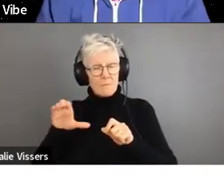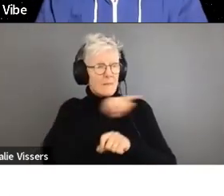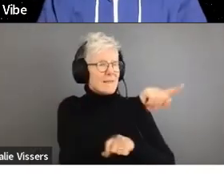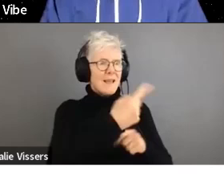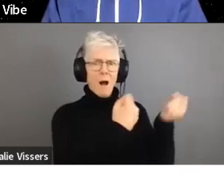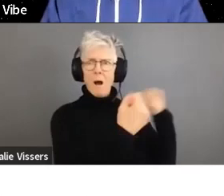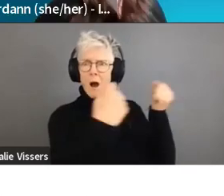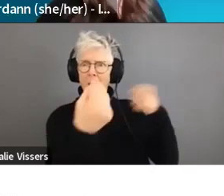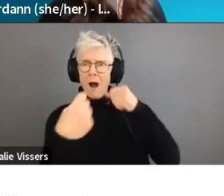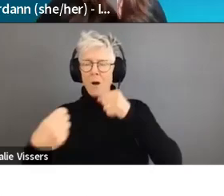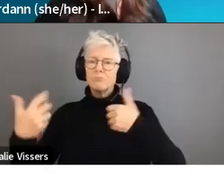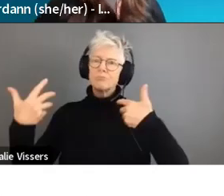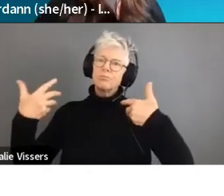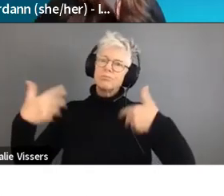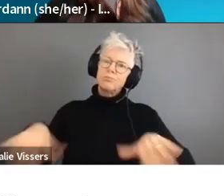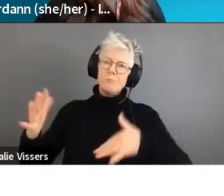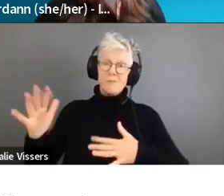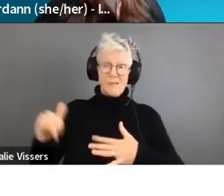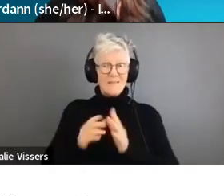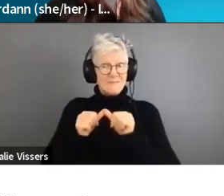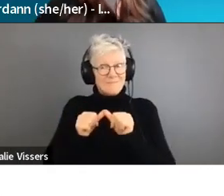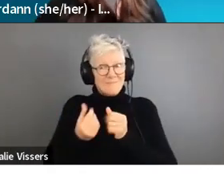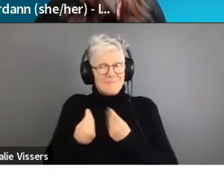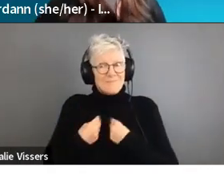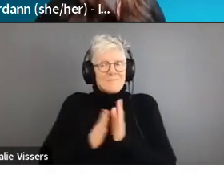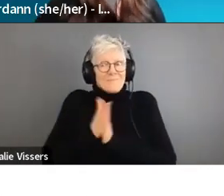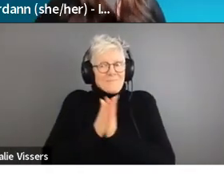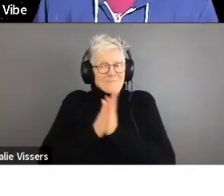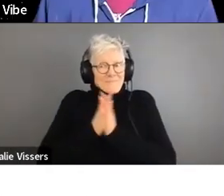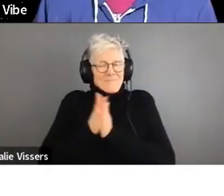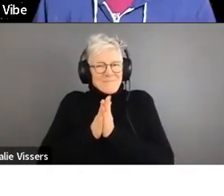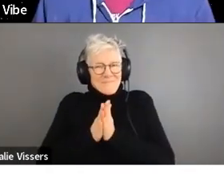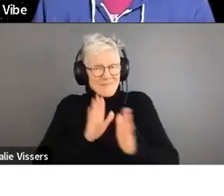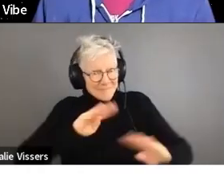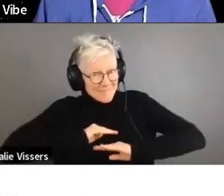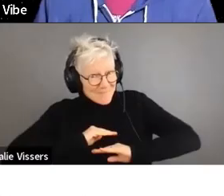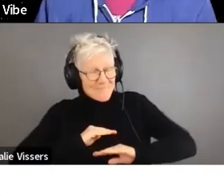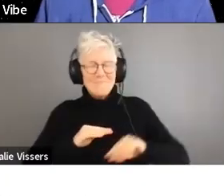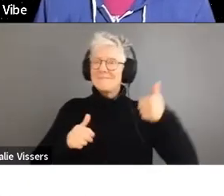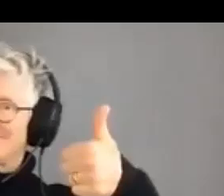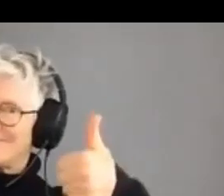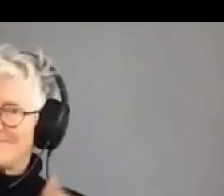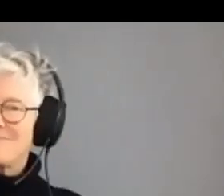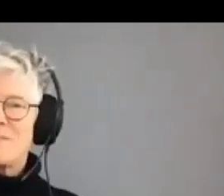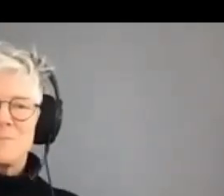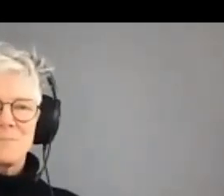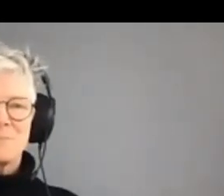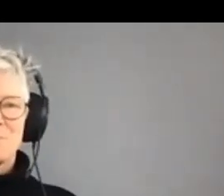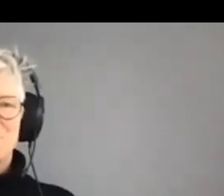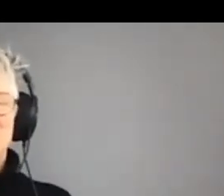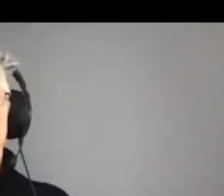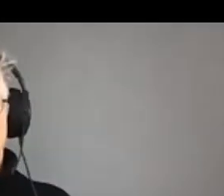question. Absolutely. It answers my question and then some. Thank you so much. No problem. I'm going